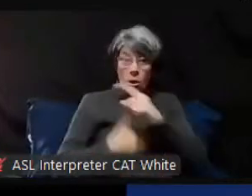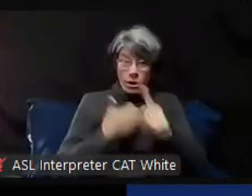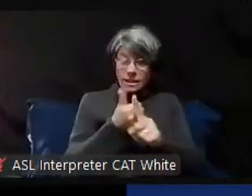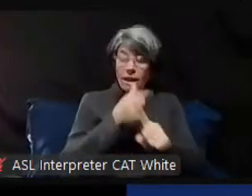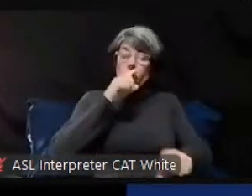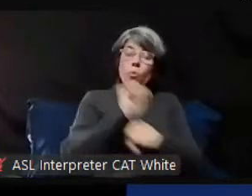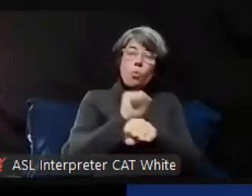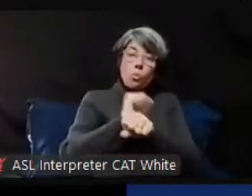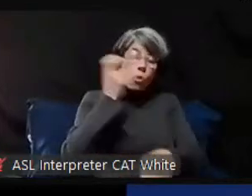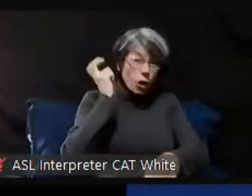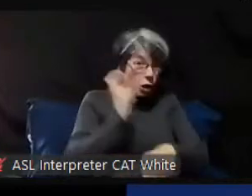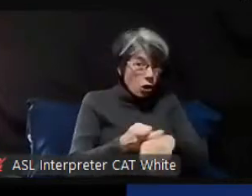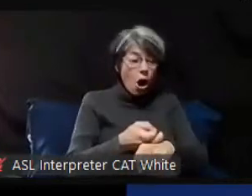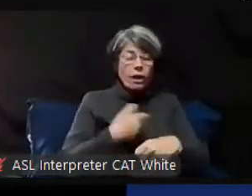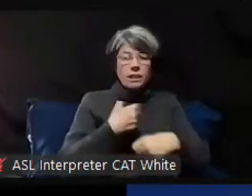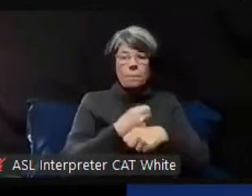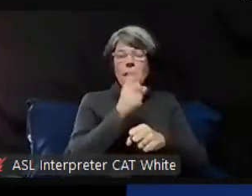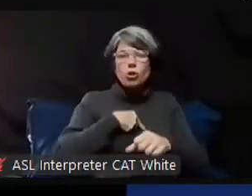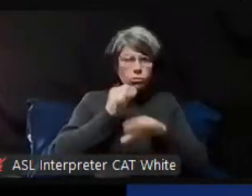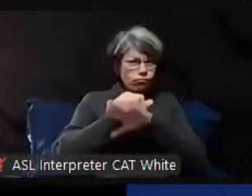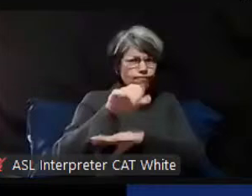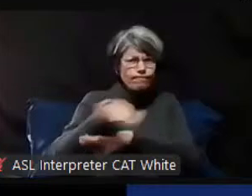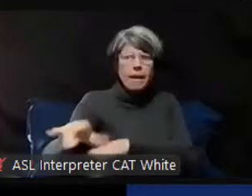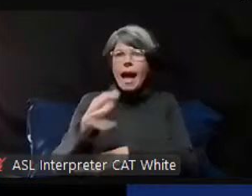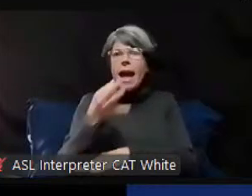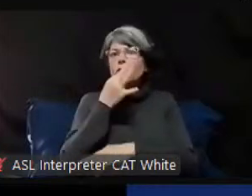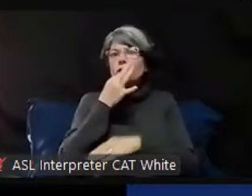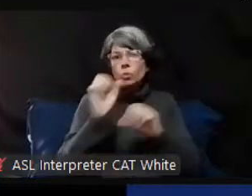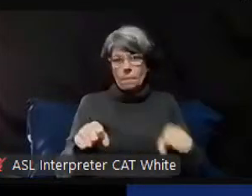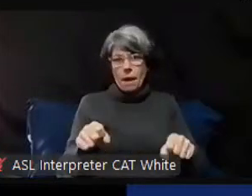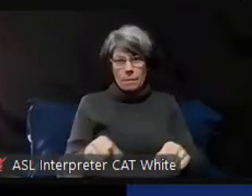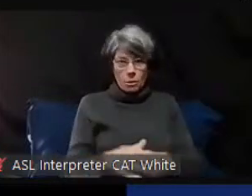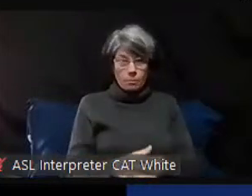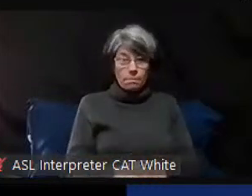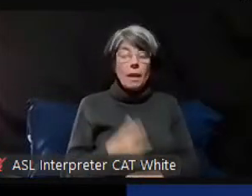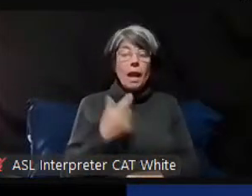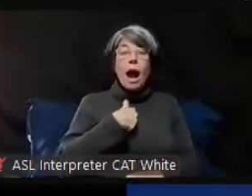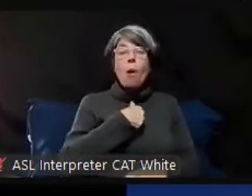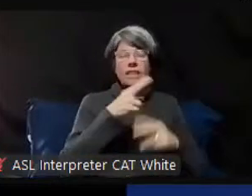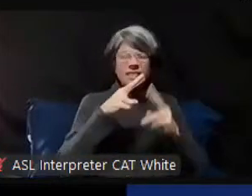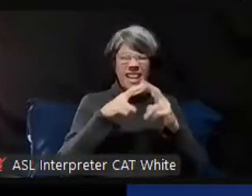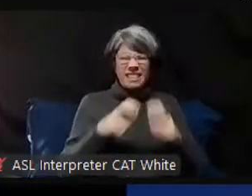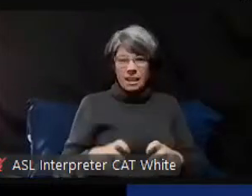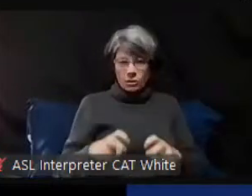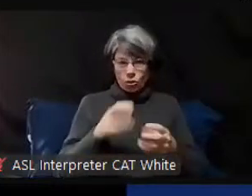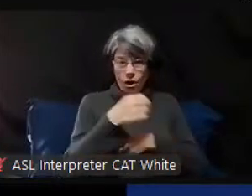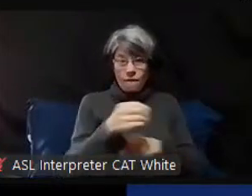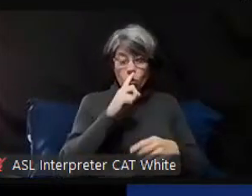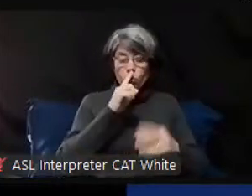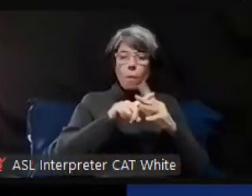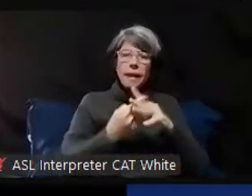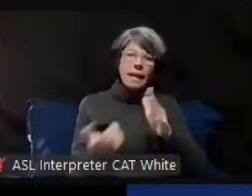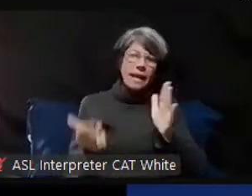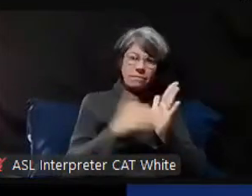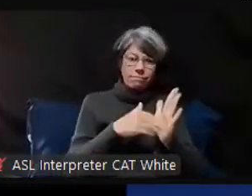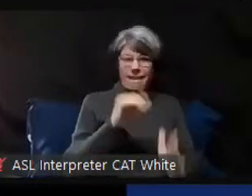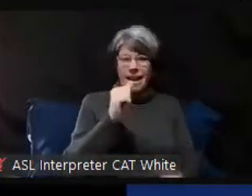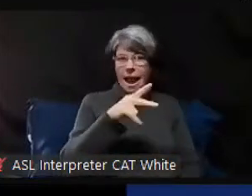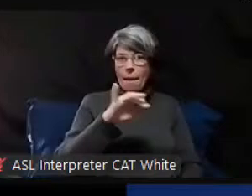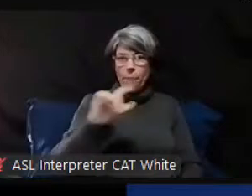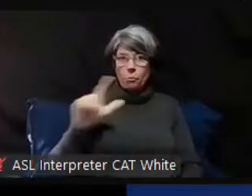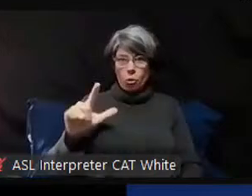complete reassessment and issue adjusted tax bills as soon as possible. Our assessor's office will begin reassessment in April, and this work